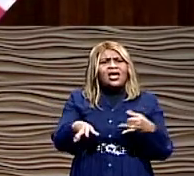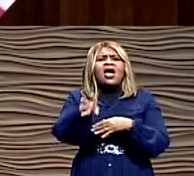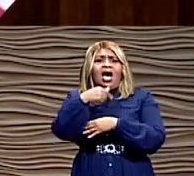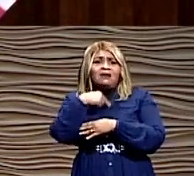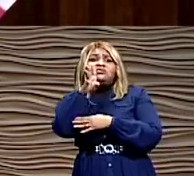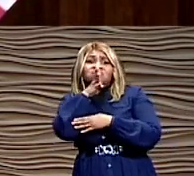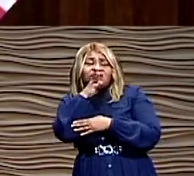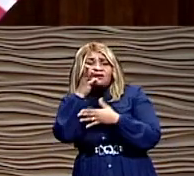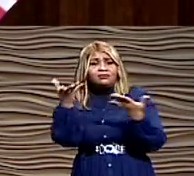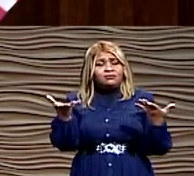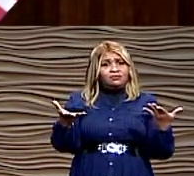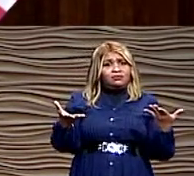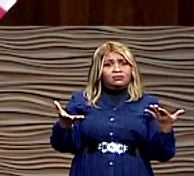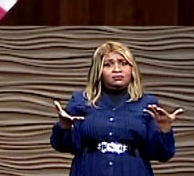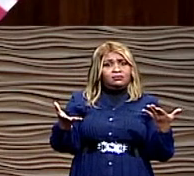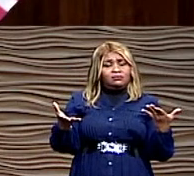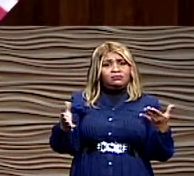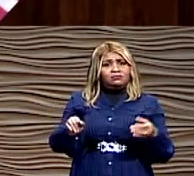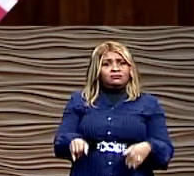I'm speaking.